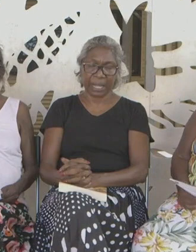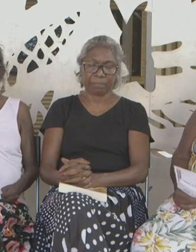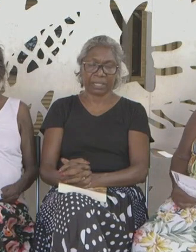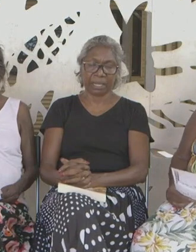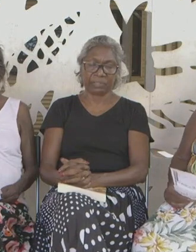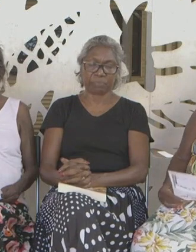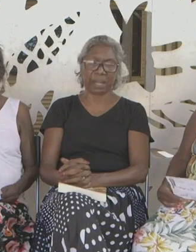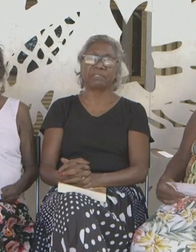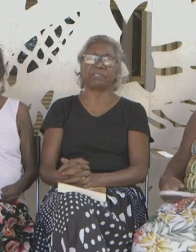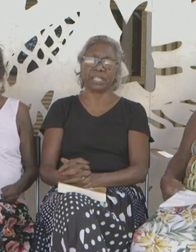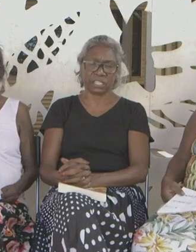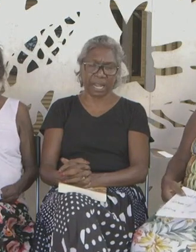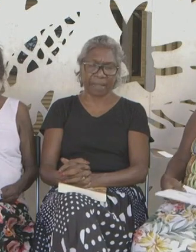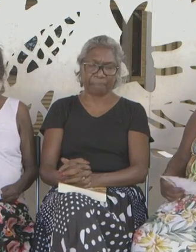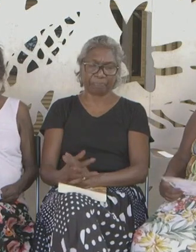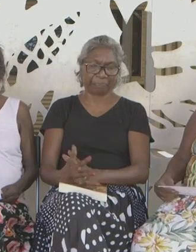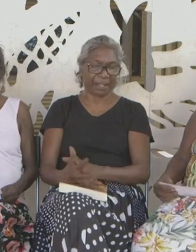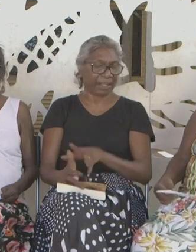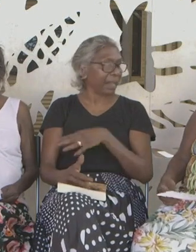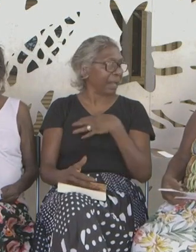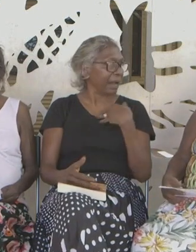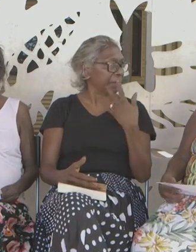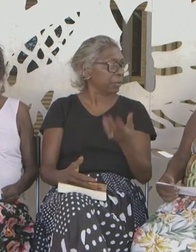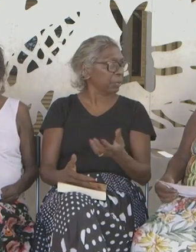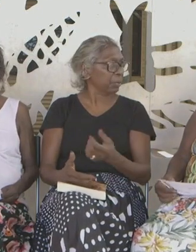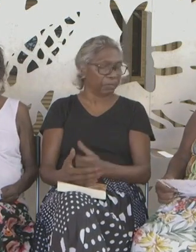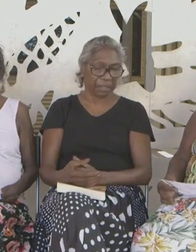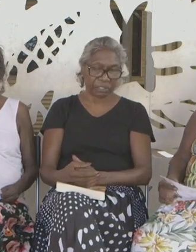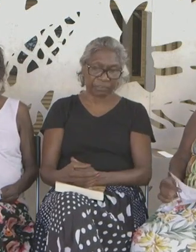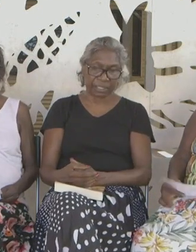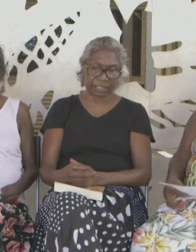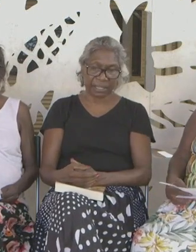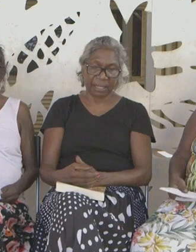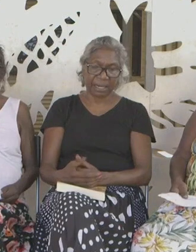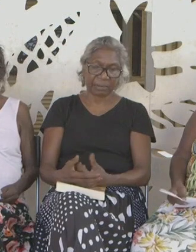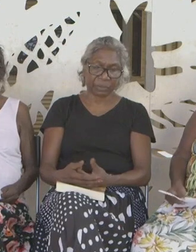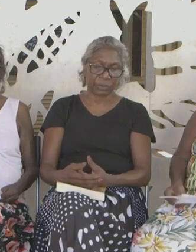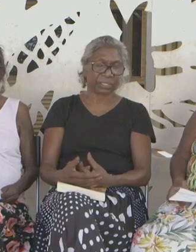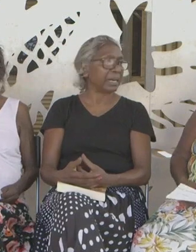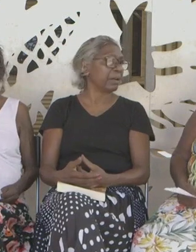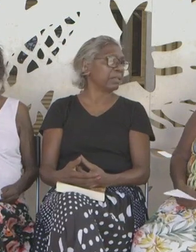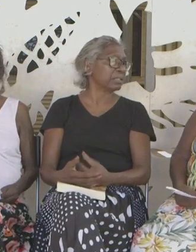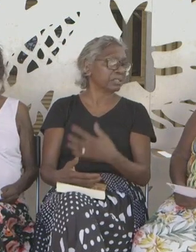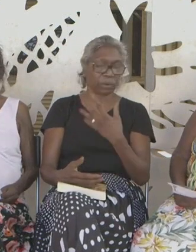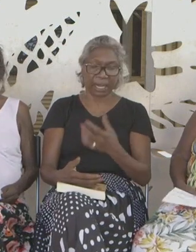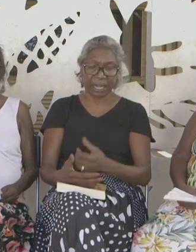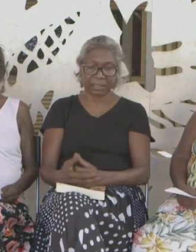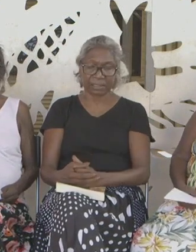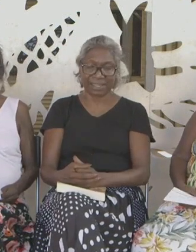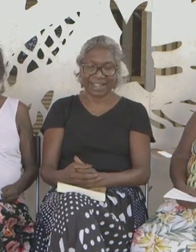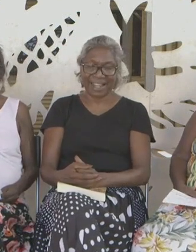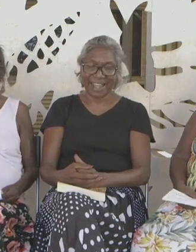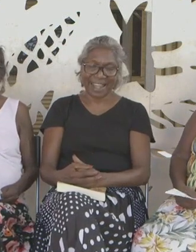We humbly and respectfully share our Yolngu philosophies and our stories and our song